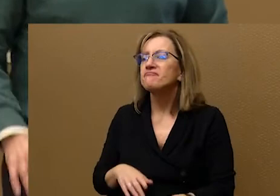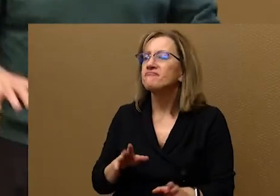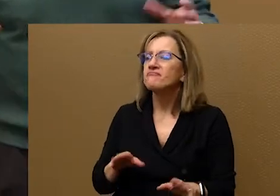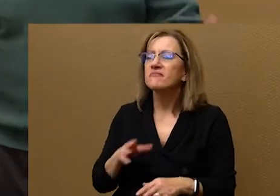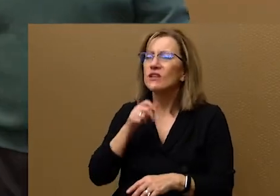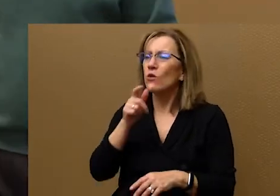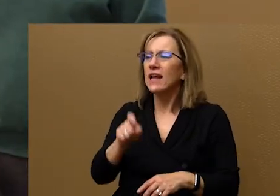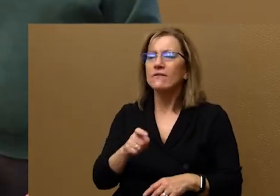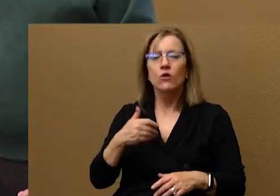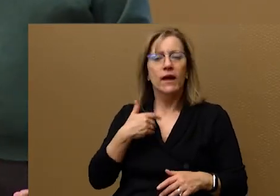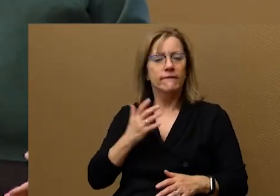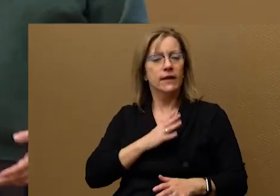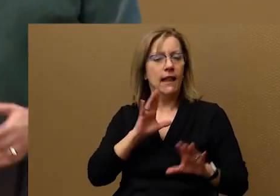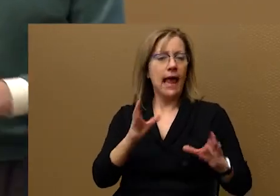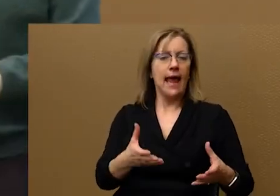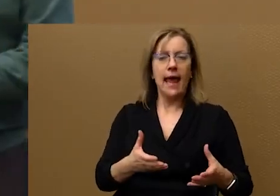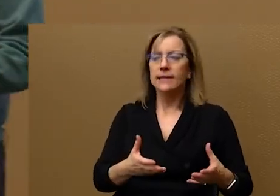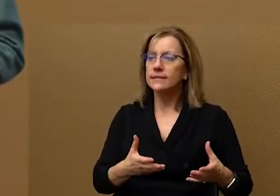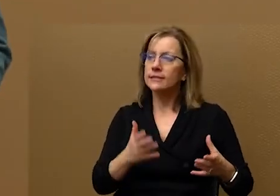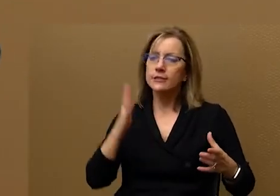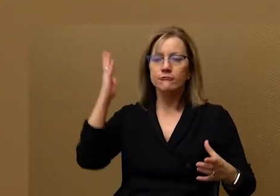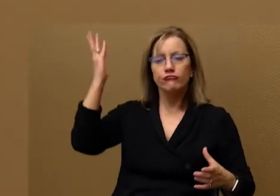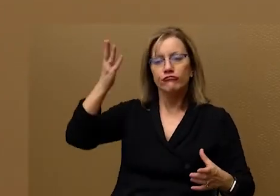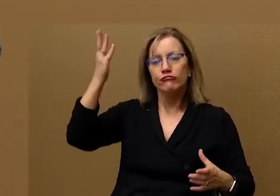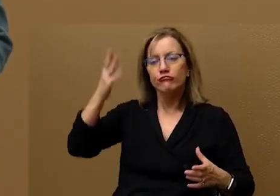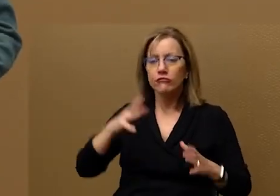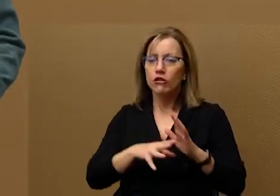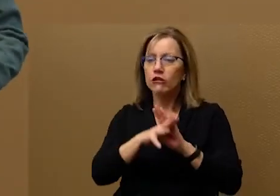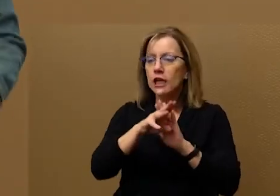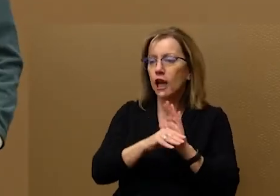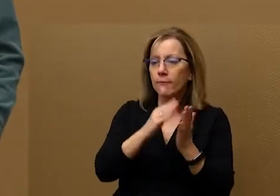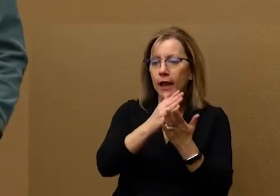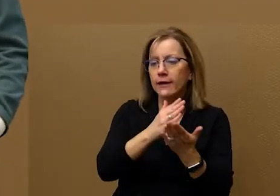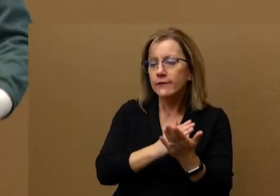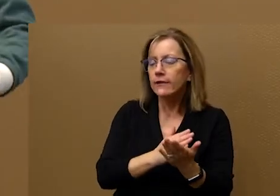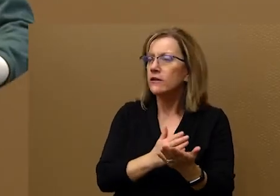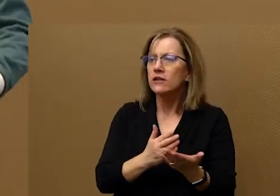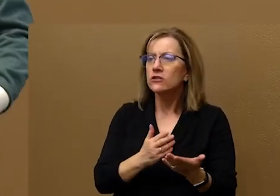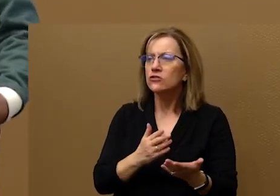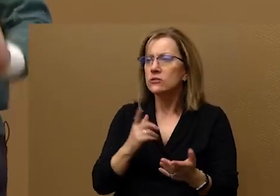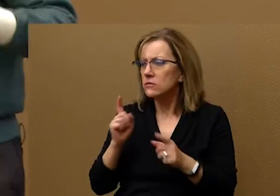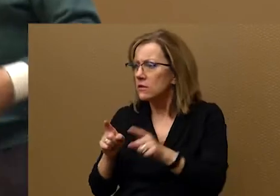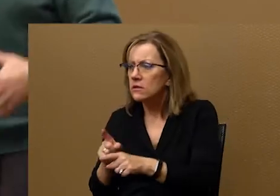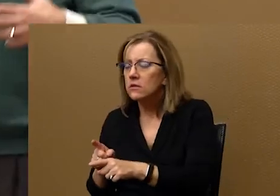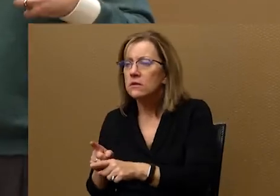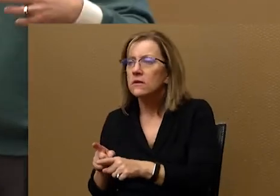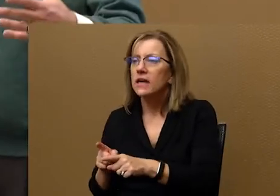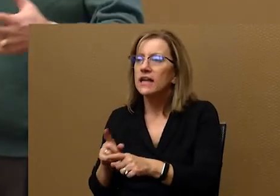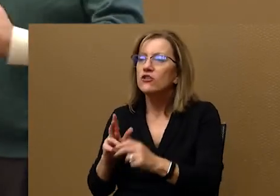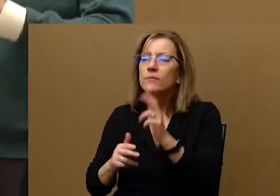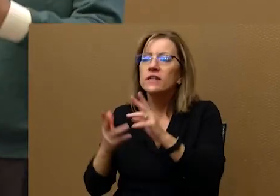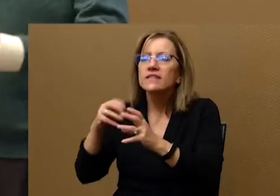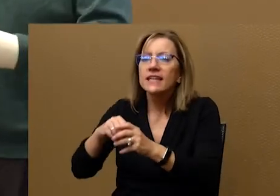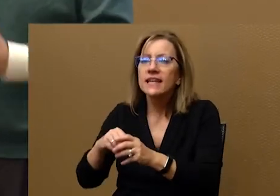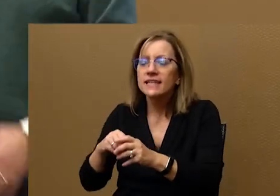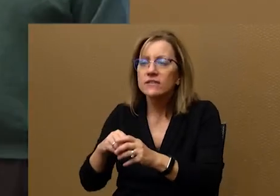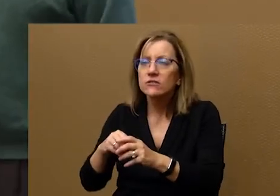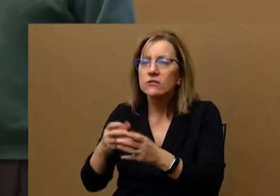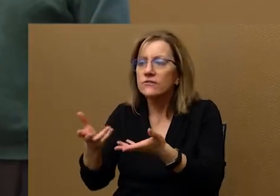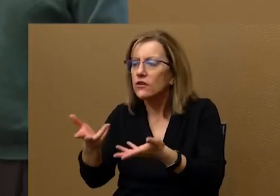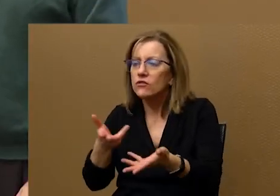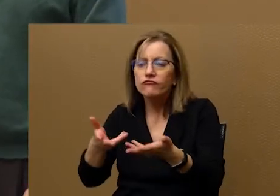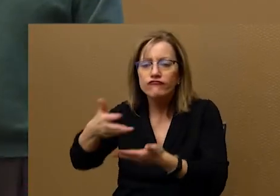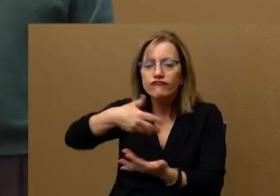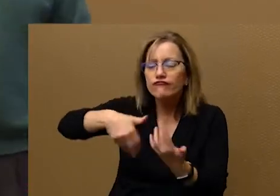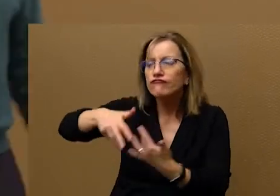have a class to do that. You don't have to have a curriculum to do that. You just know about skills and you build it into your interactions with